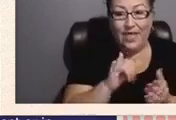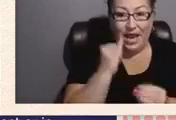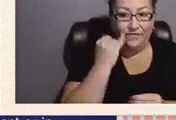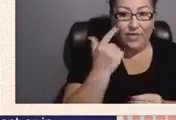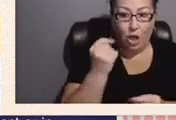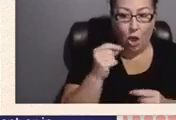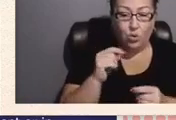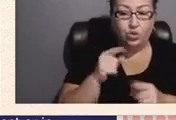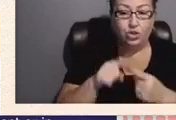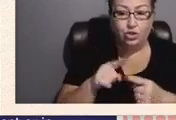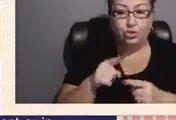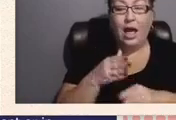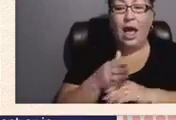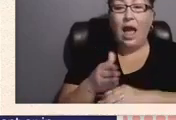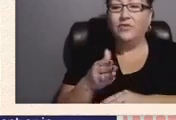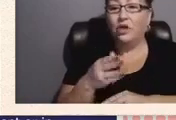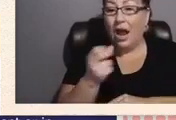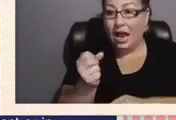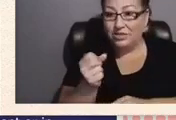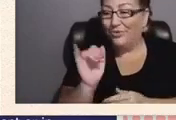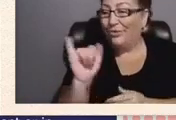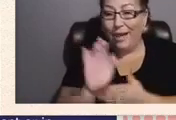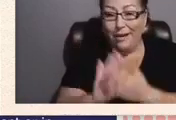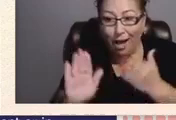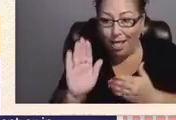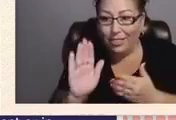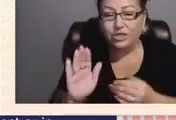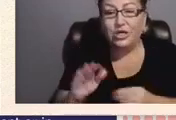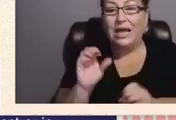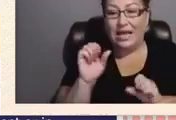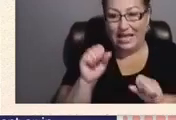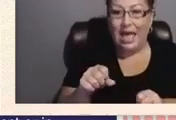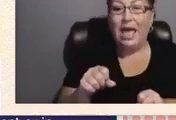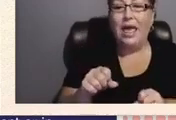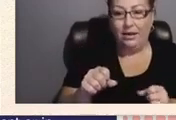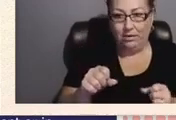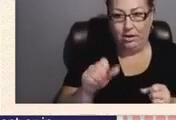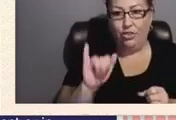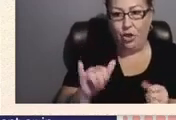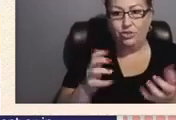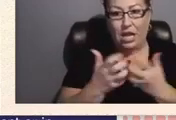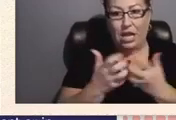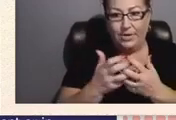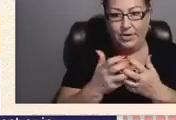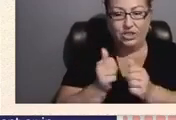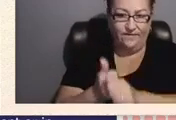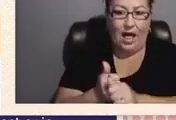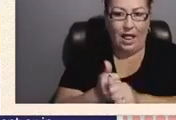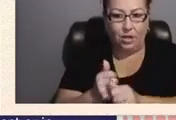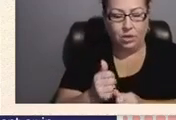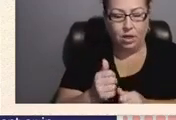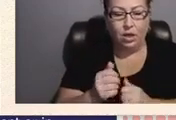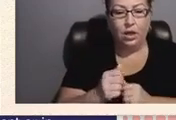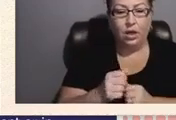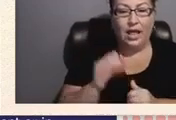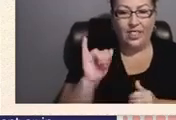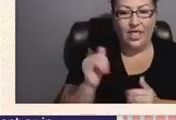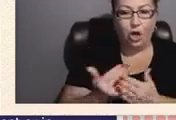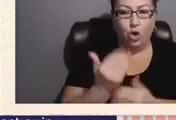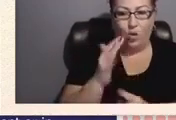post-secondary situation such as college, that those can be followed as much as possible in that new environment.